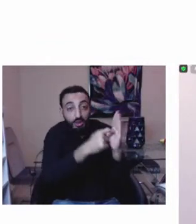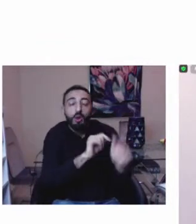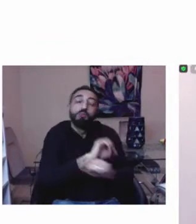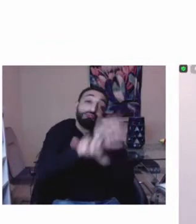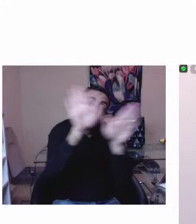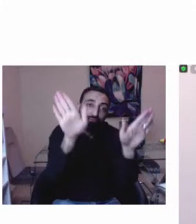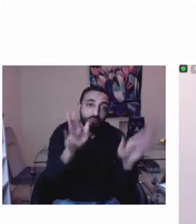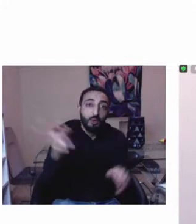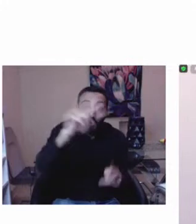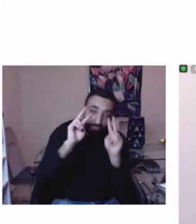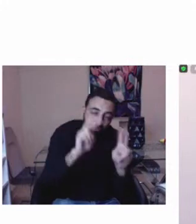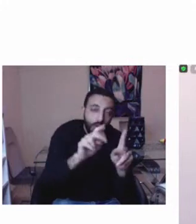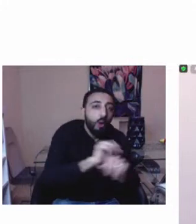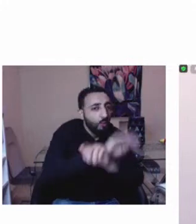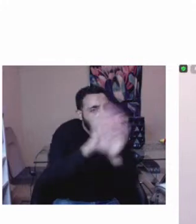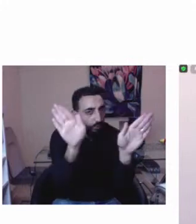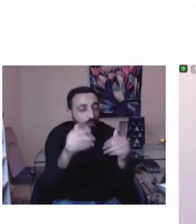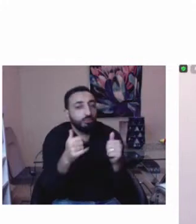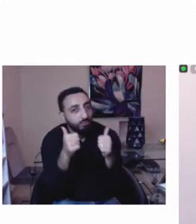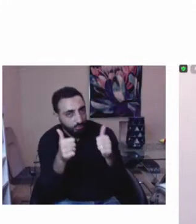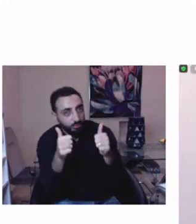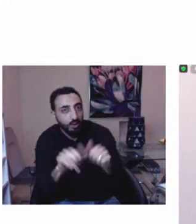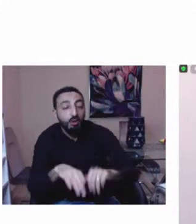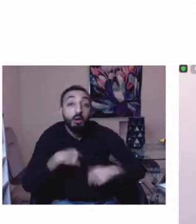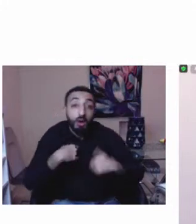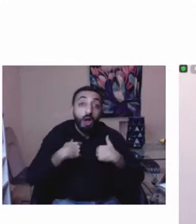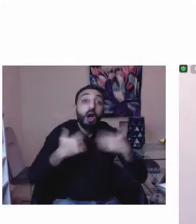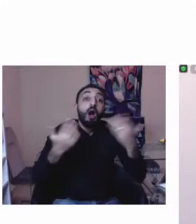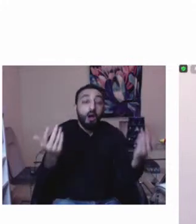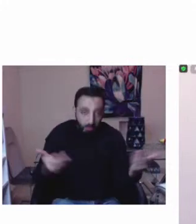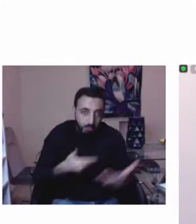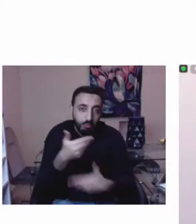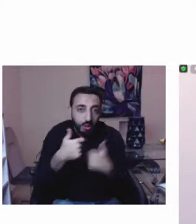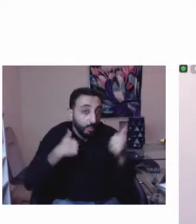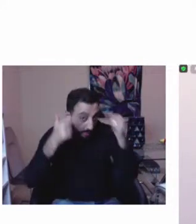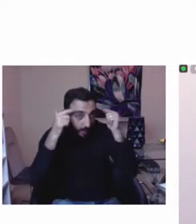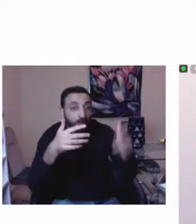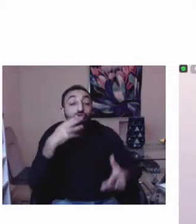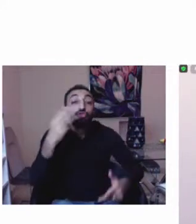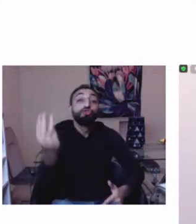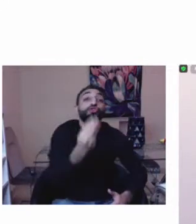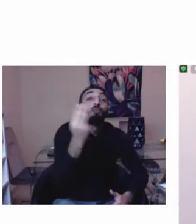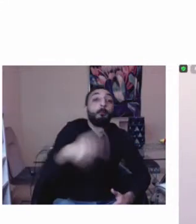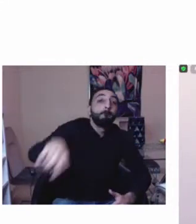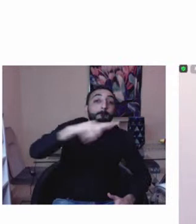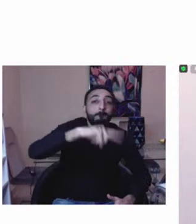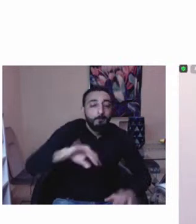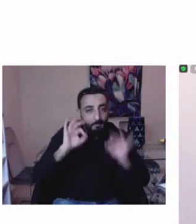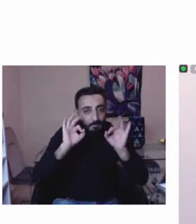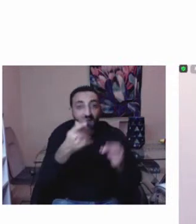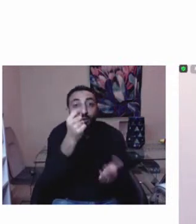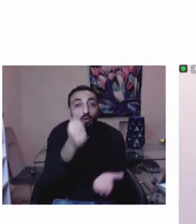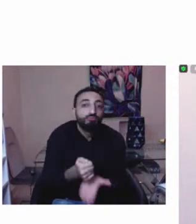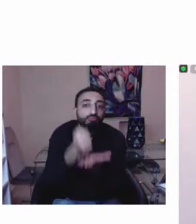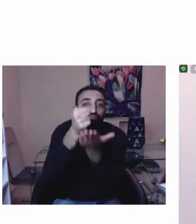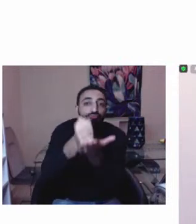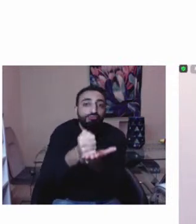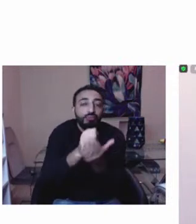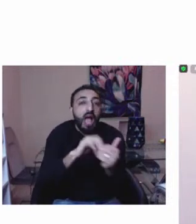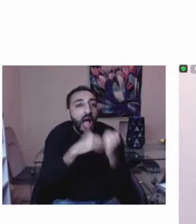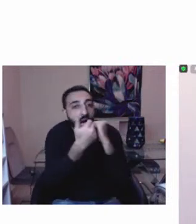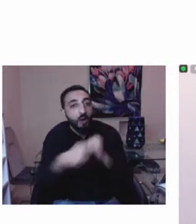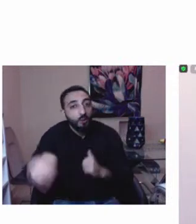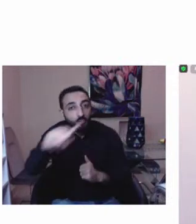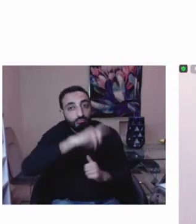youth-focused and youth-sensitive funding mechanisms to support these initiatives at regional, national, and